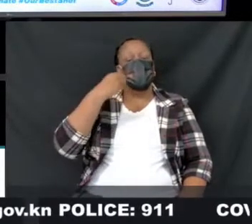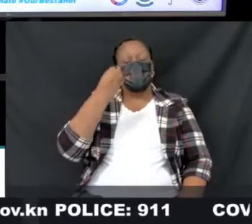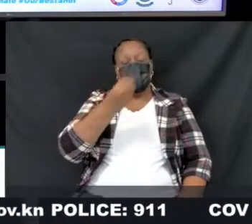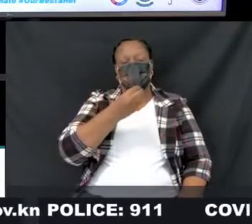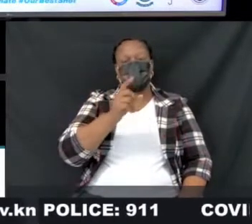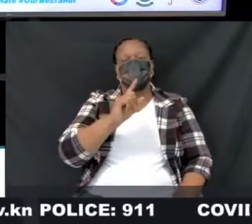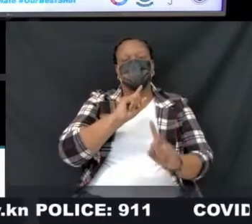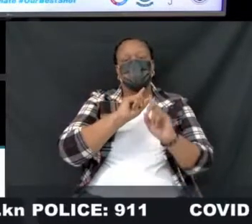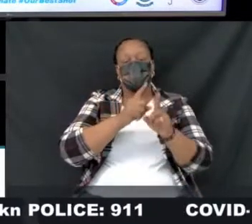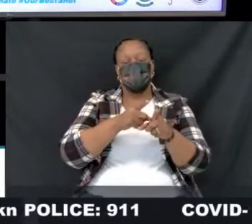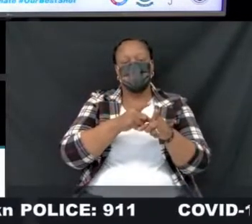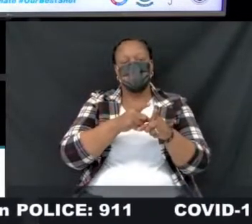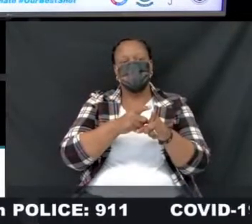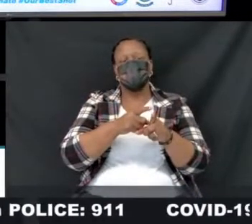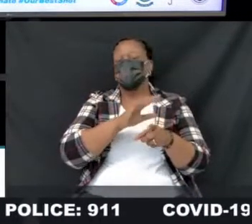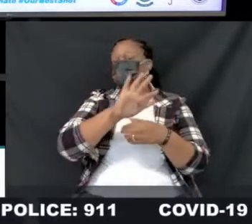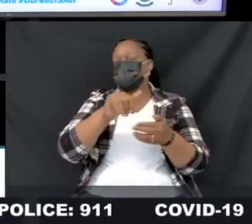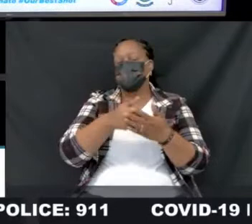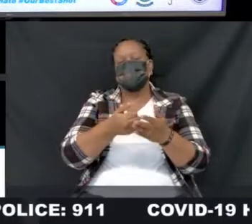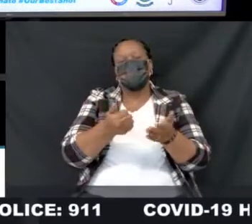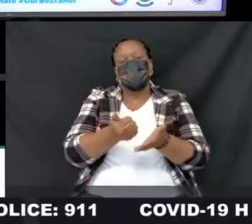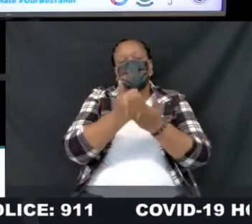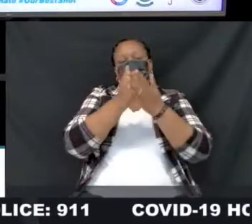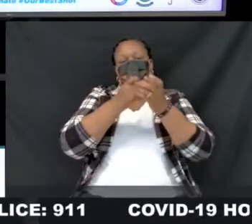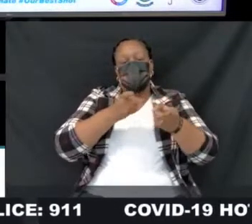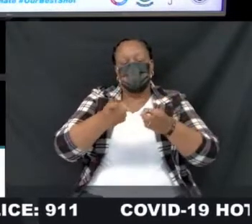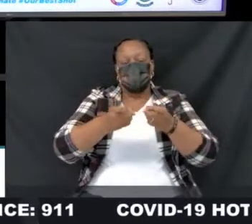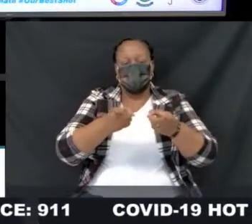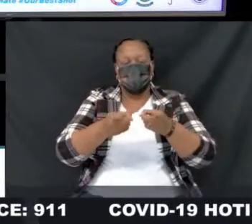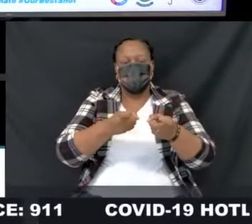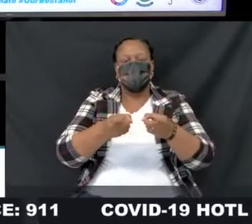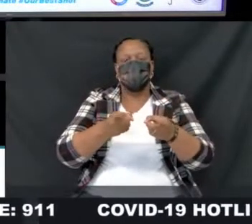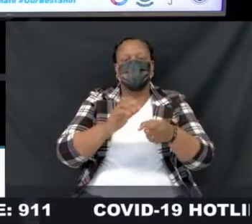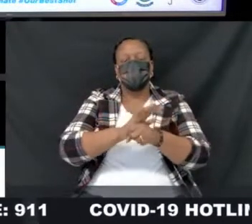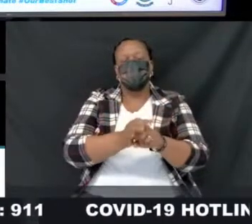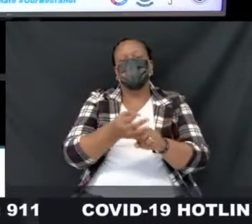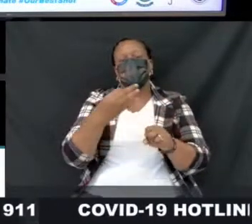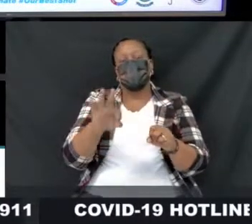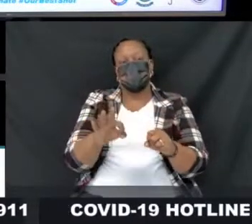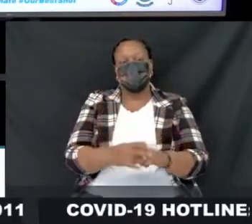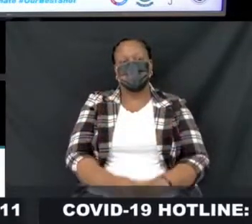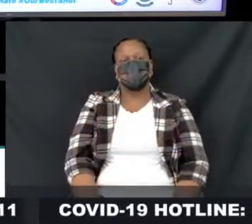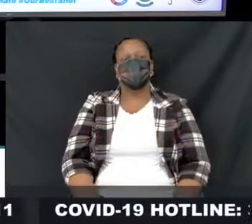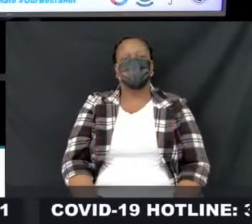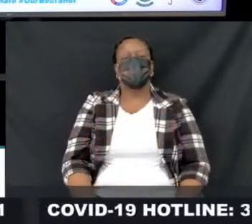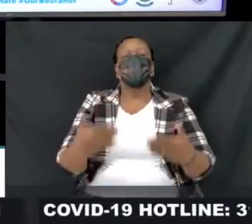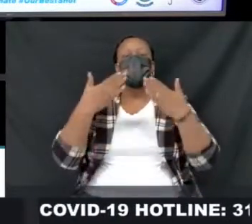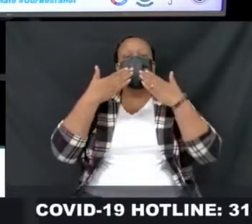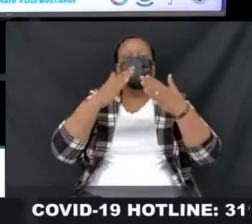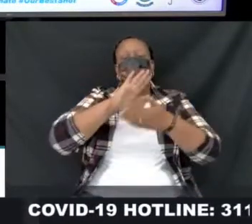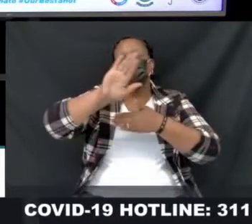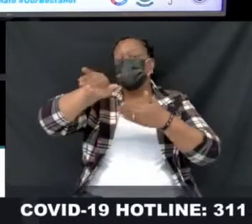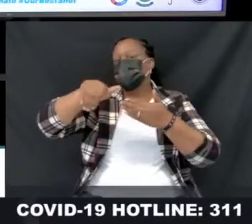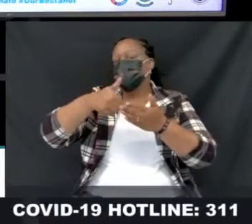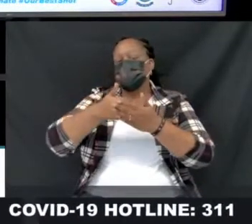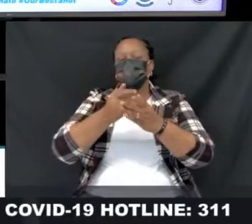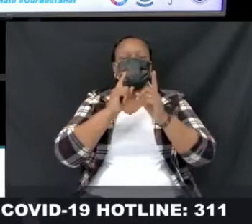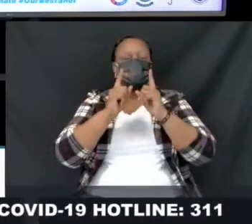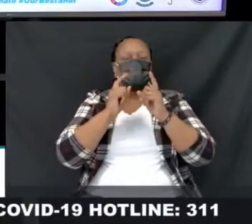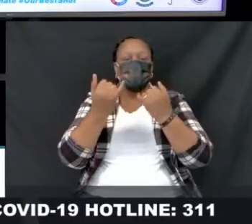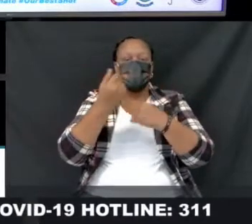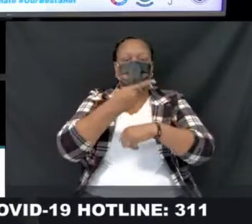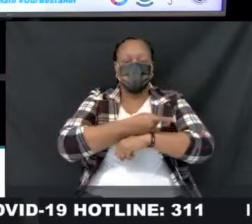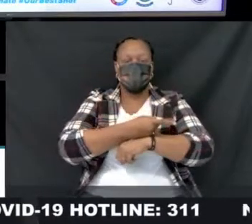of the COVID-19 pandemic. Thank you very much. I want to thank all of our presenters today,